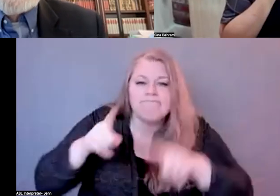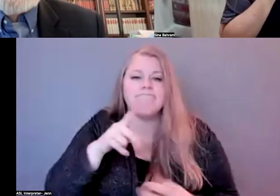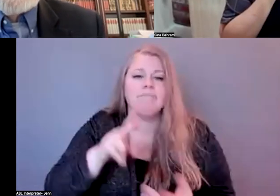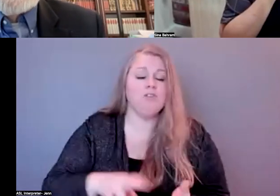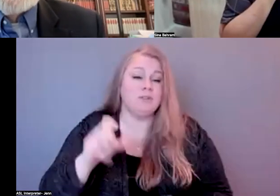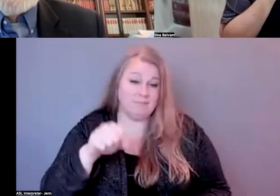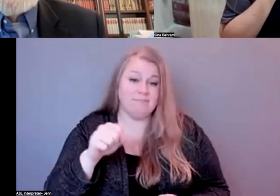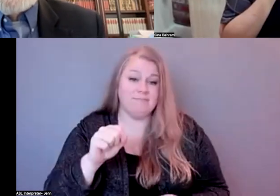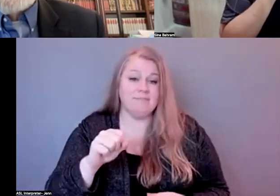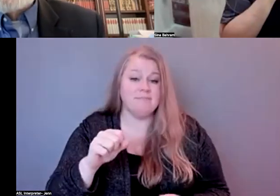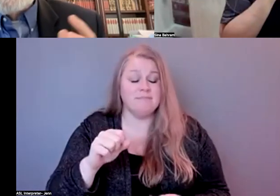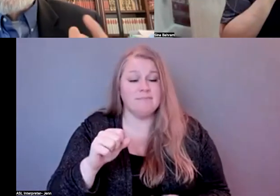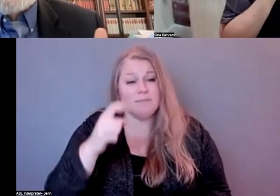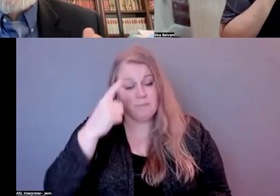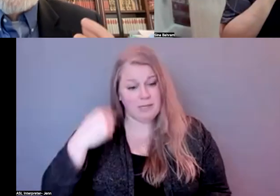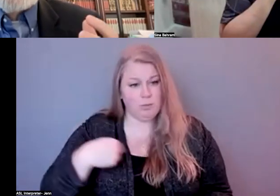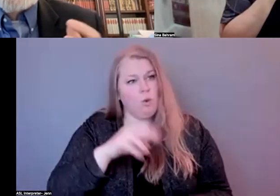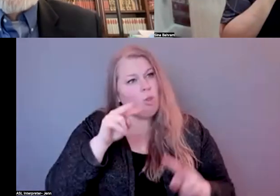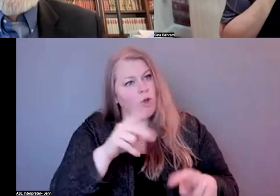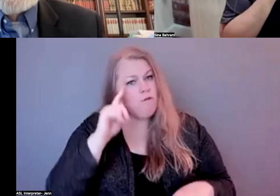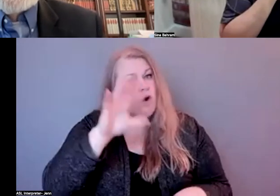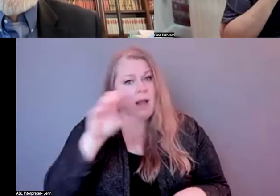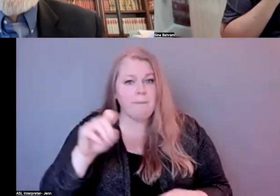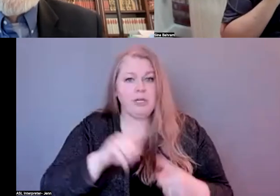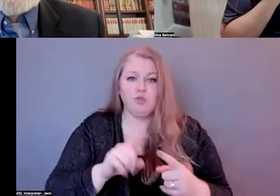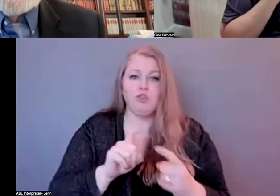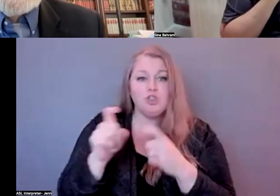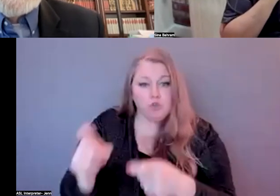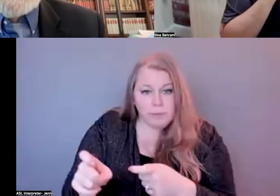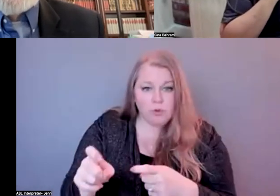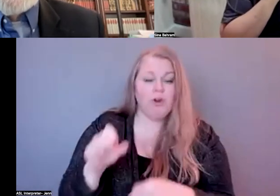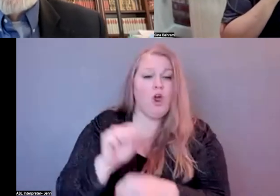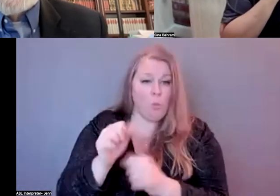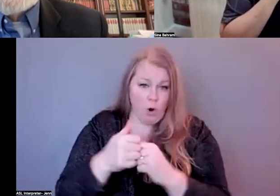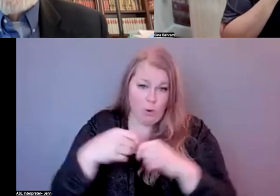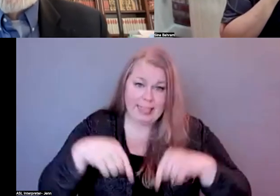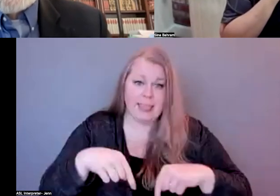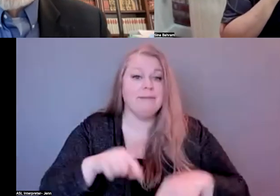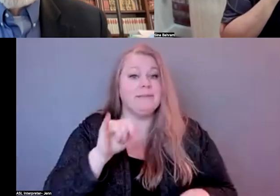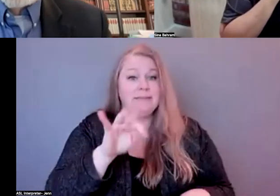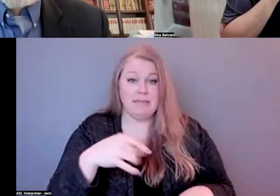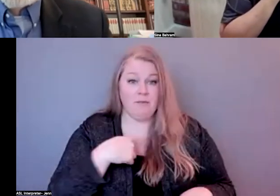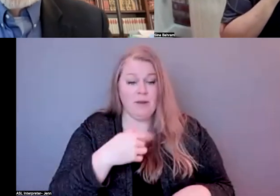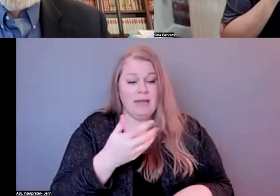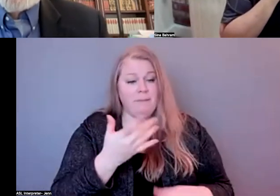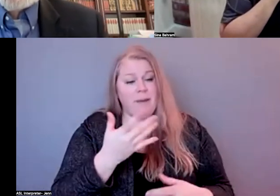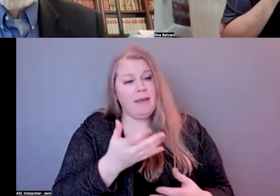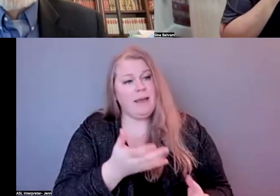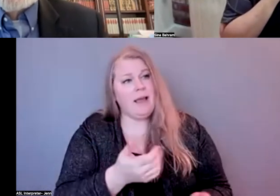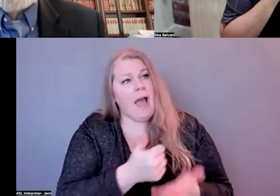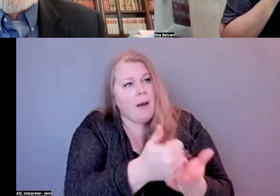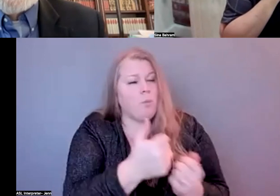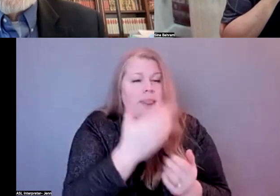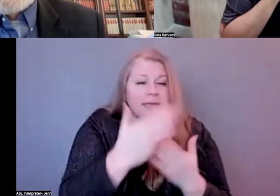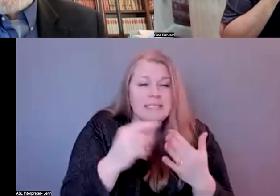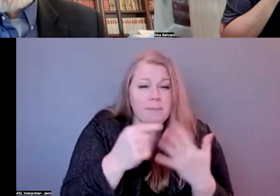Yes, because we're looking for companies to be able to contribute and to work with this. But if we take some of the pressure off them for some of the